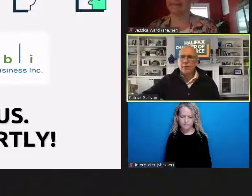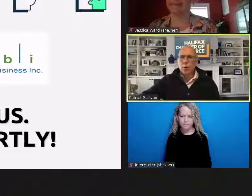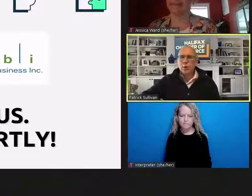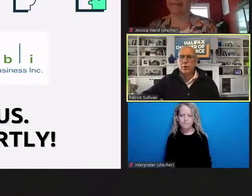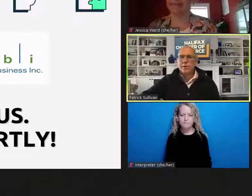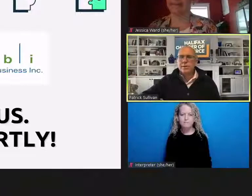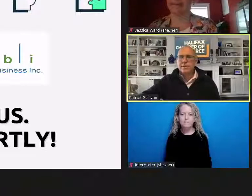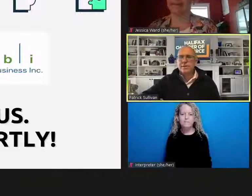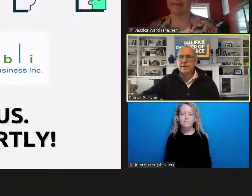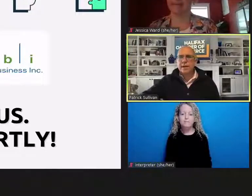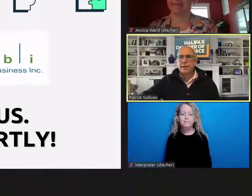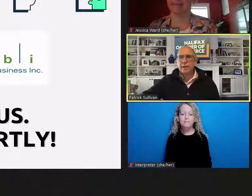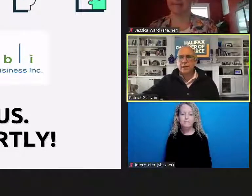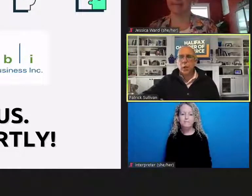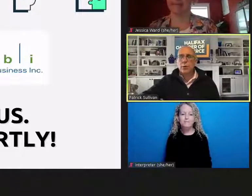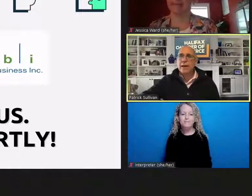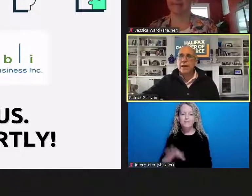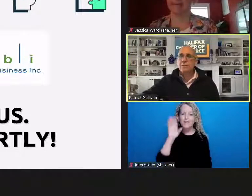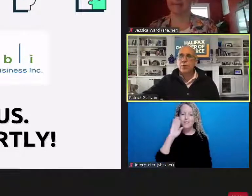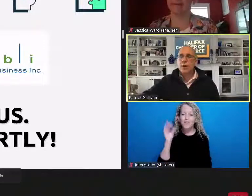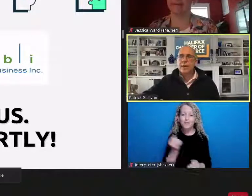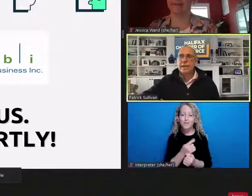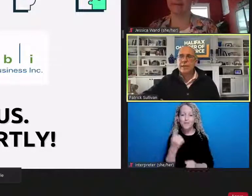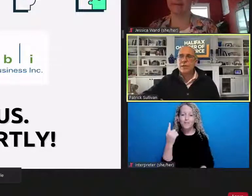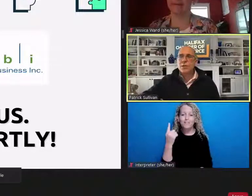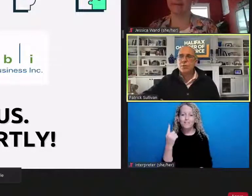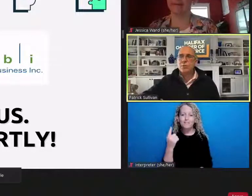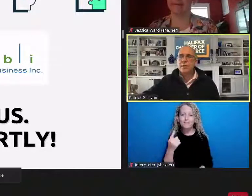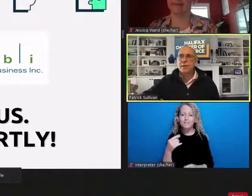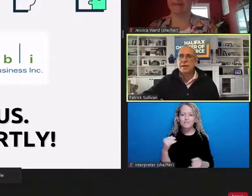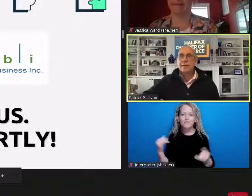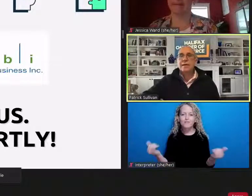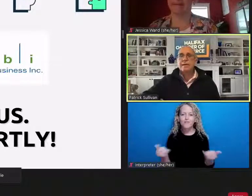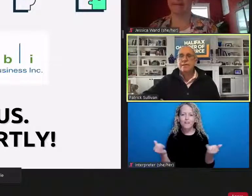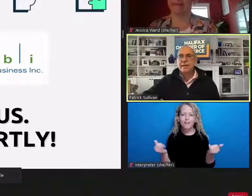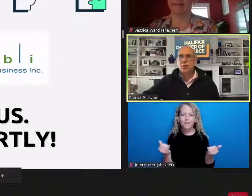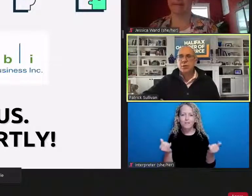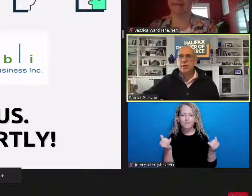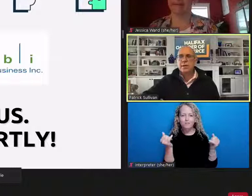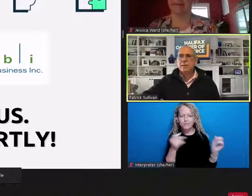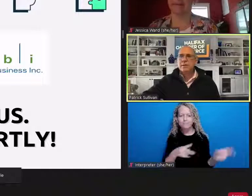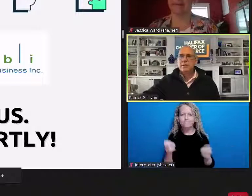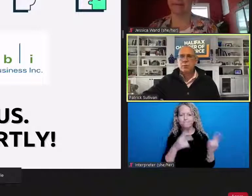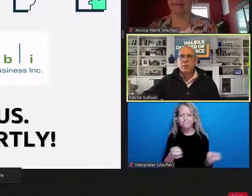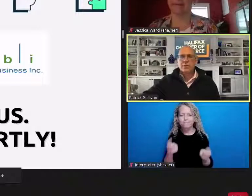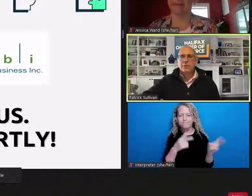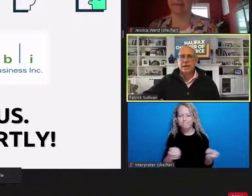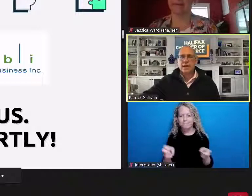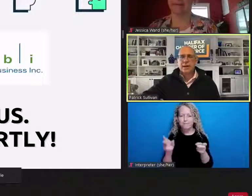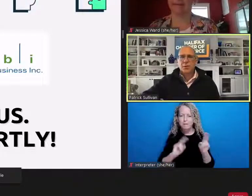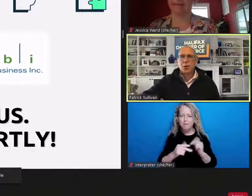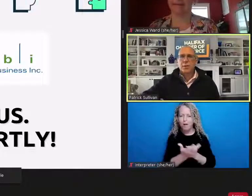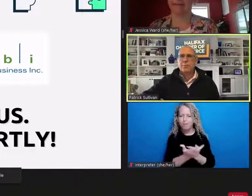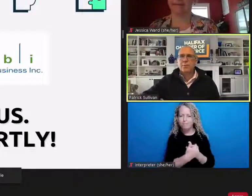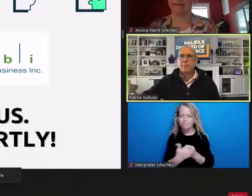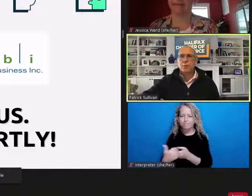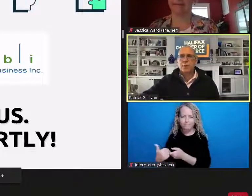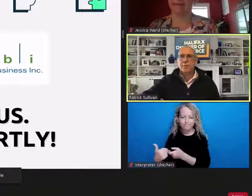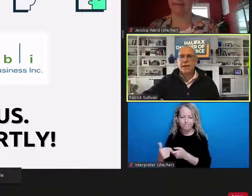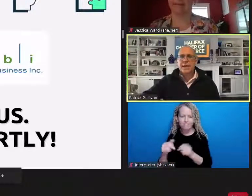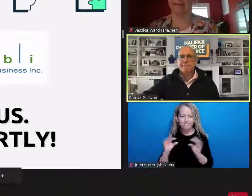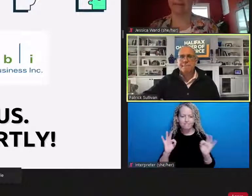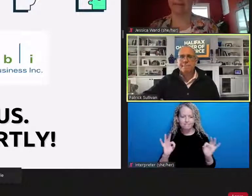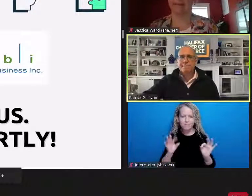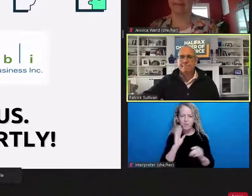Good day, everyone. We're just loading everyone into the session. So we'll just take another moment before